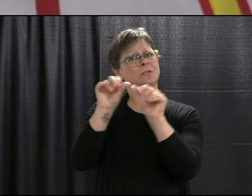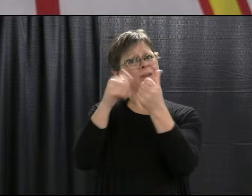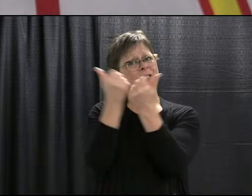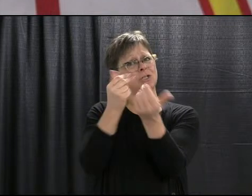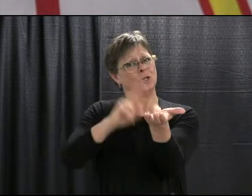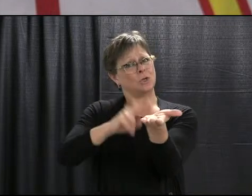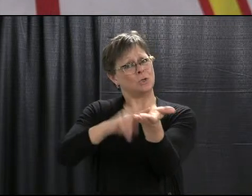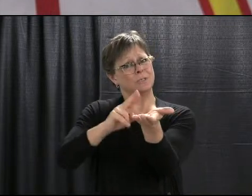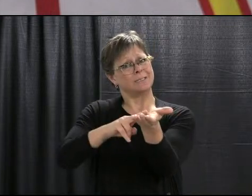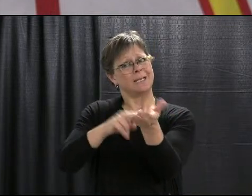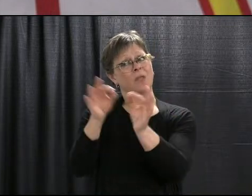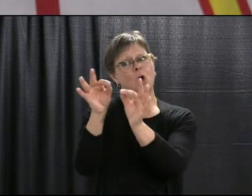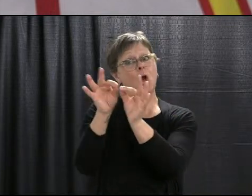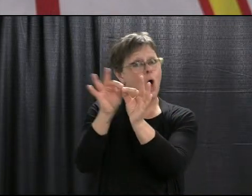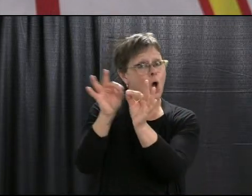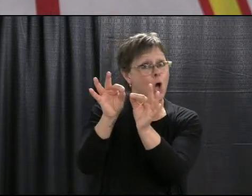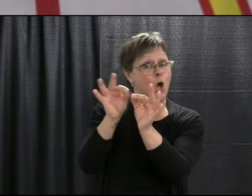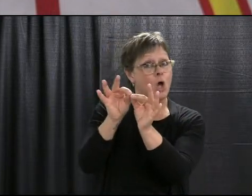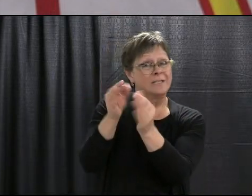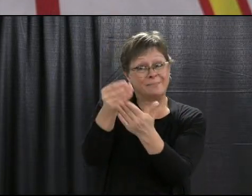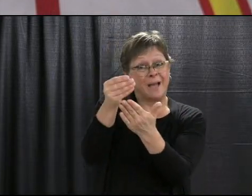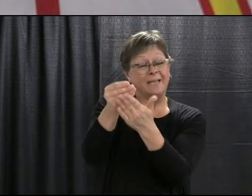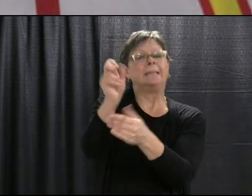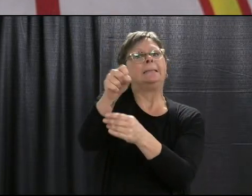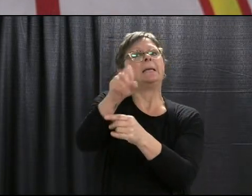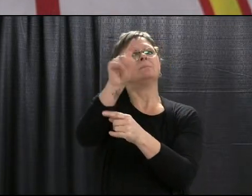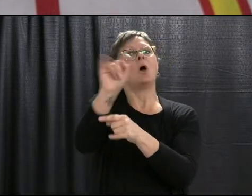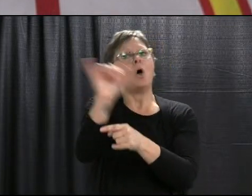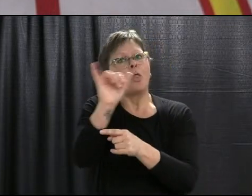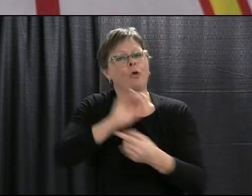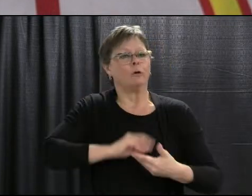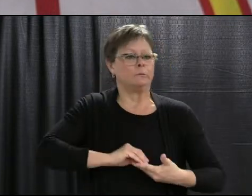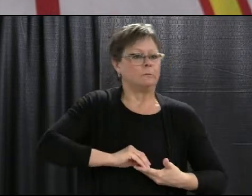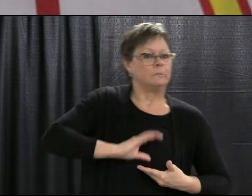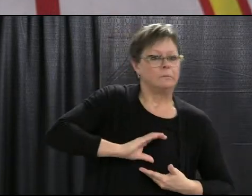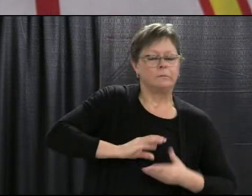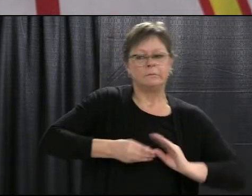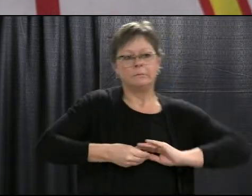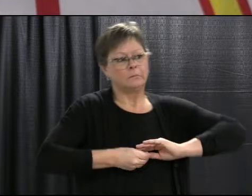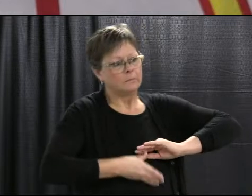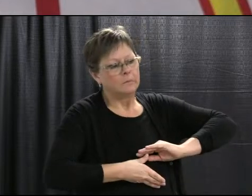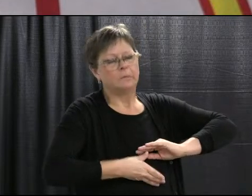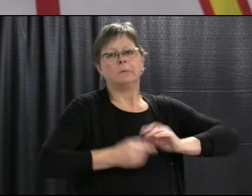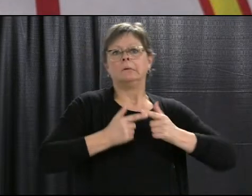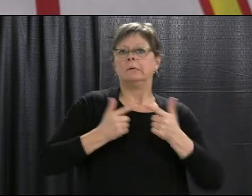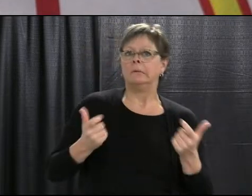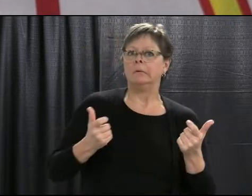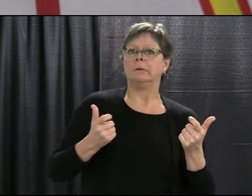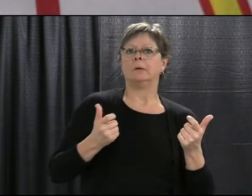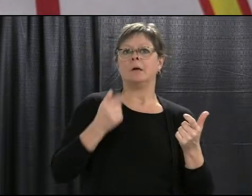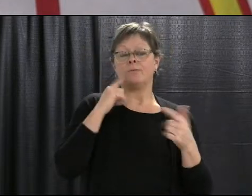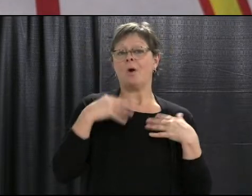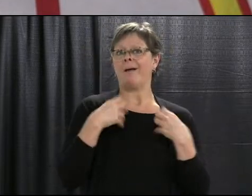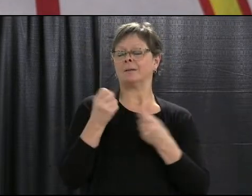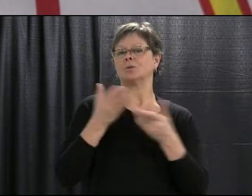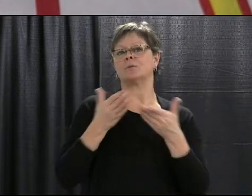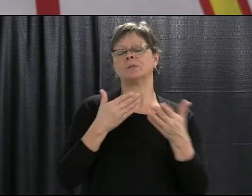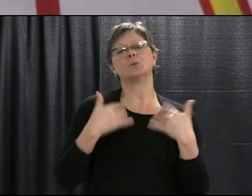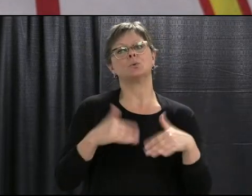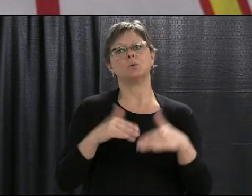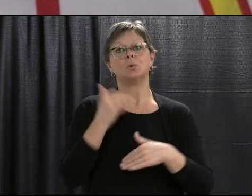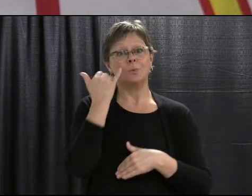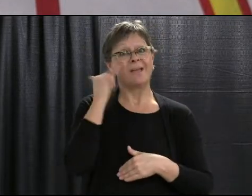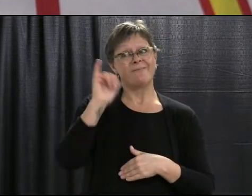the dollar figure, but the morale issues and other issues within our health services. So if the letter